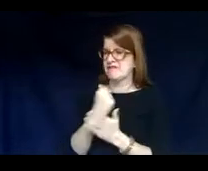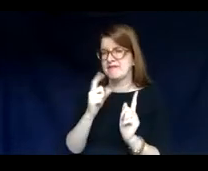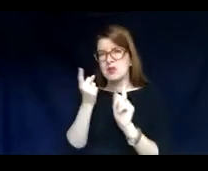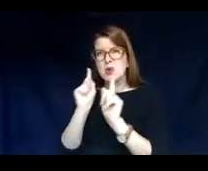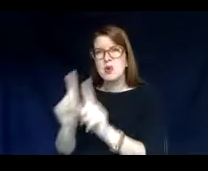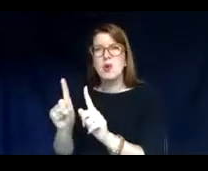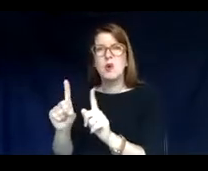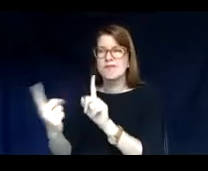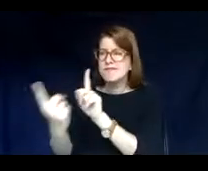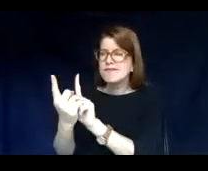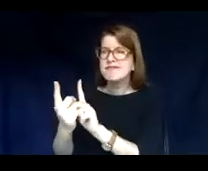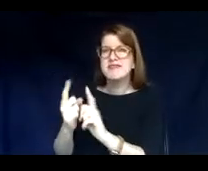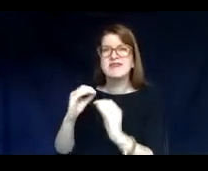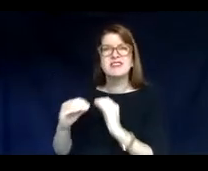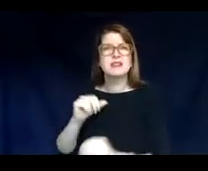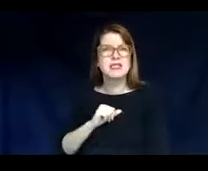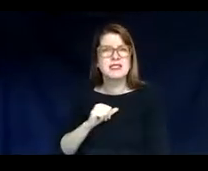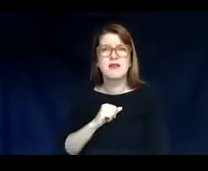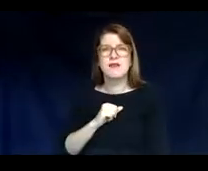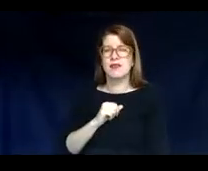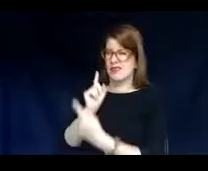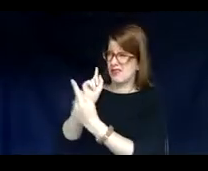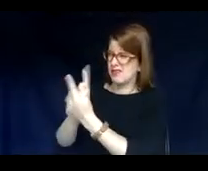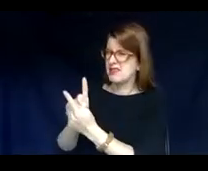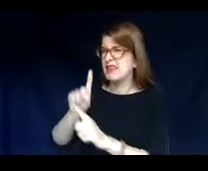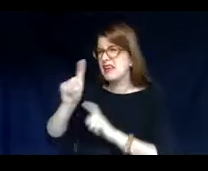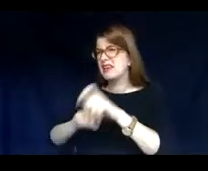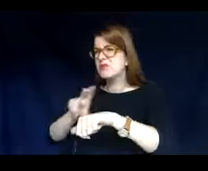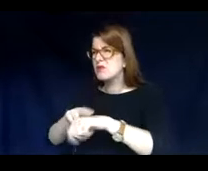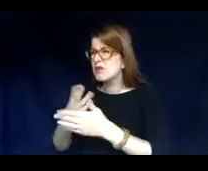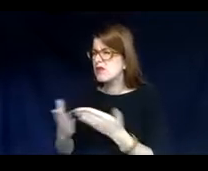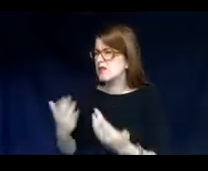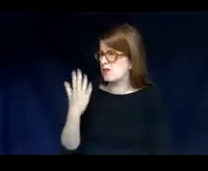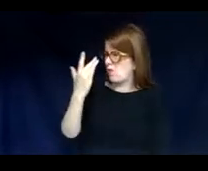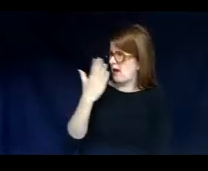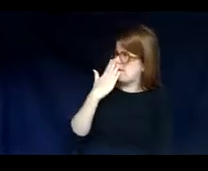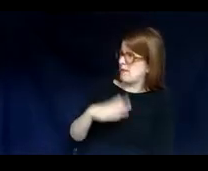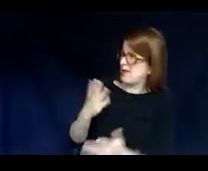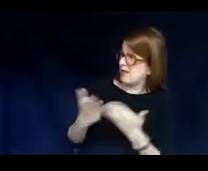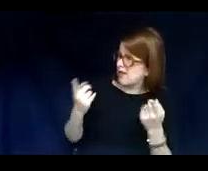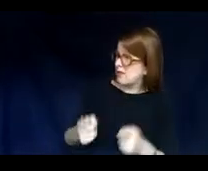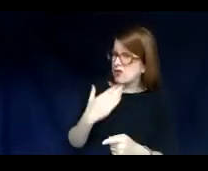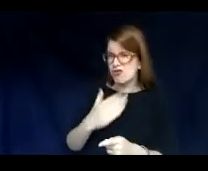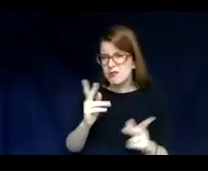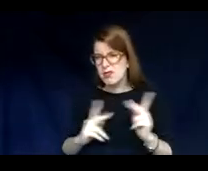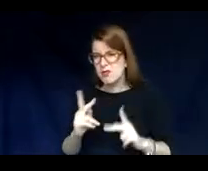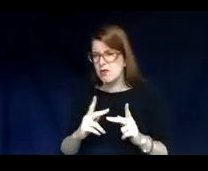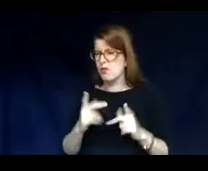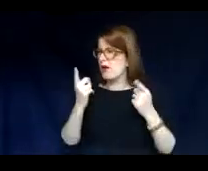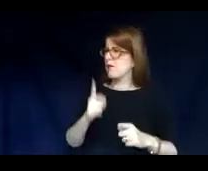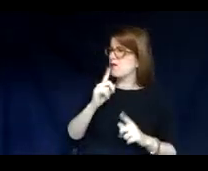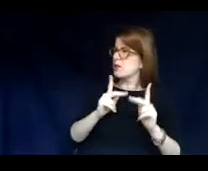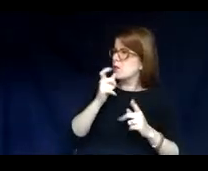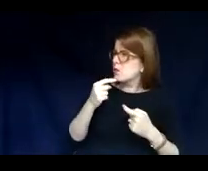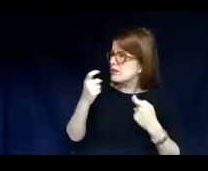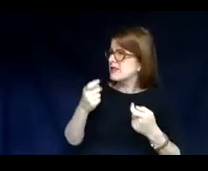I mustered the courage, and I went there and visited him. And I asked the normal questions. Why do bad things happen to good people? What happens to people that sin?